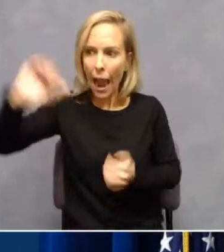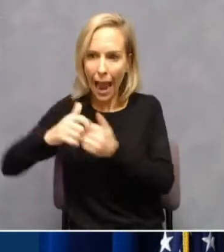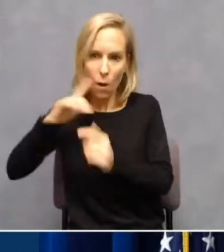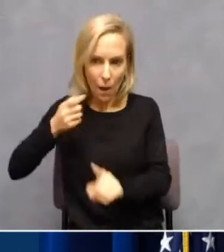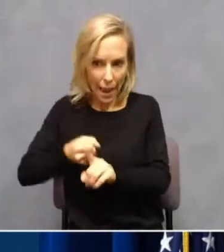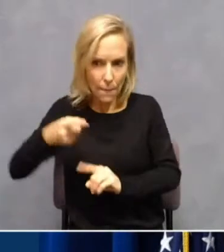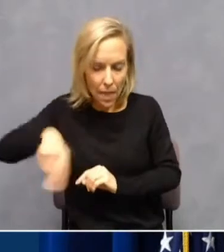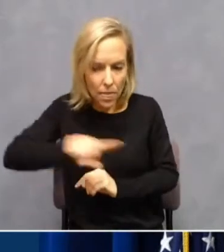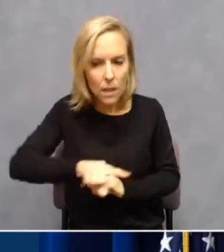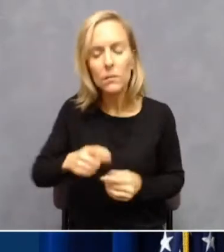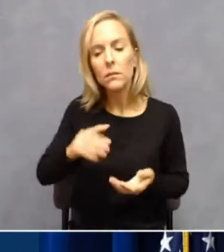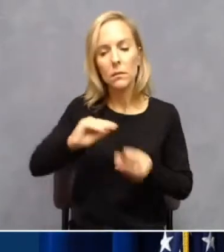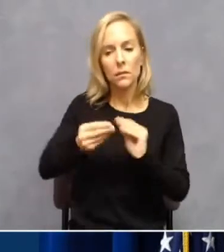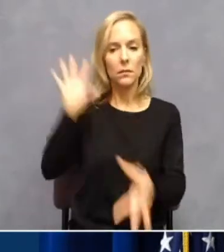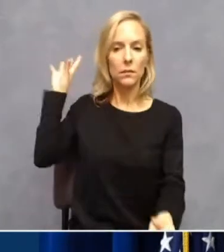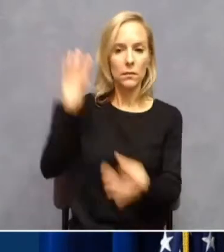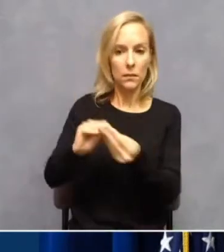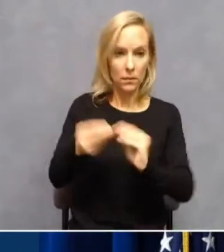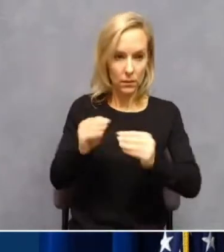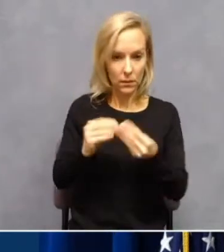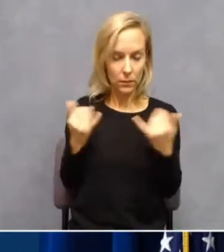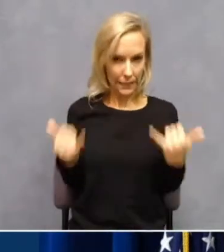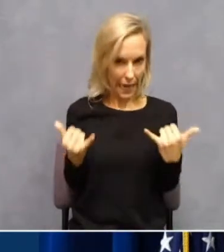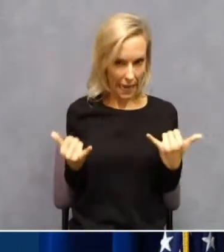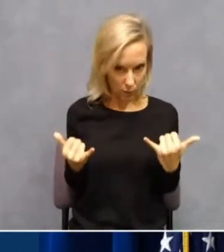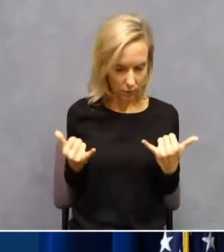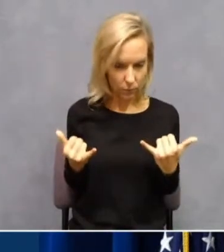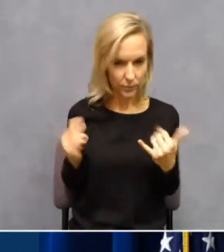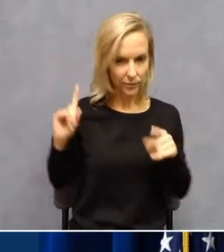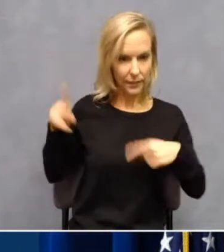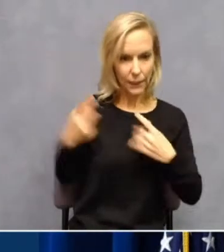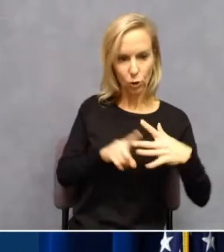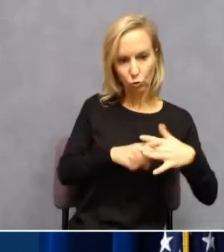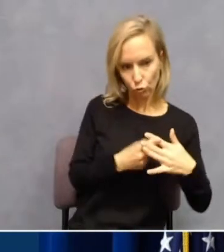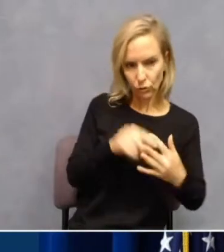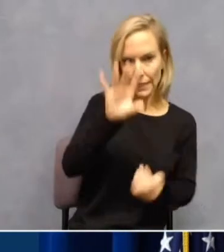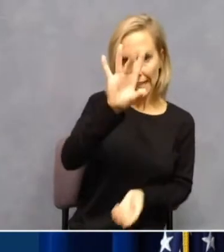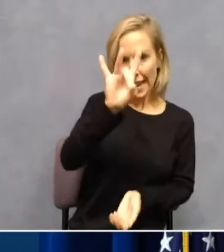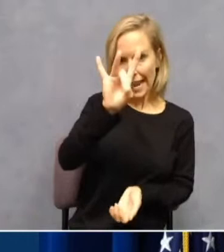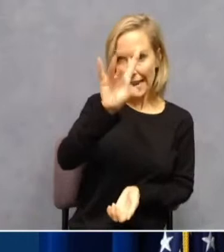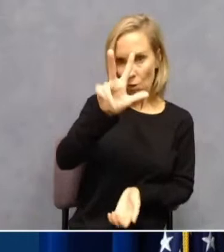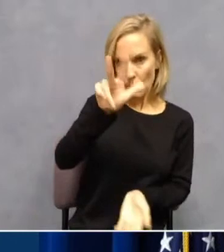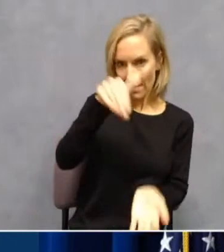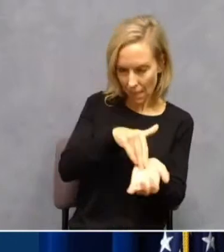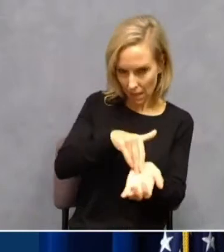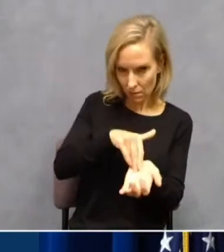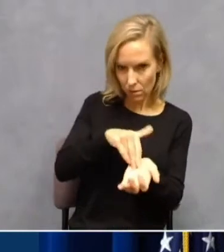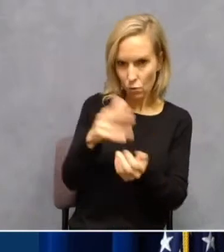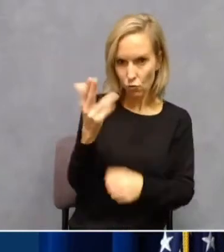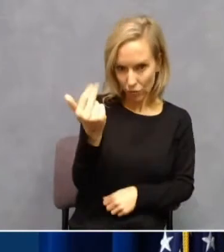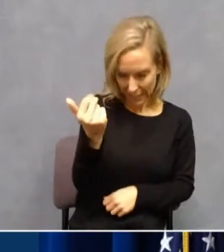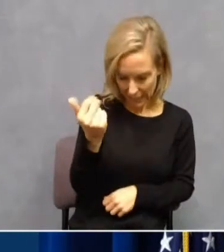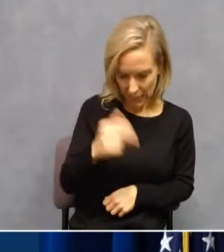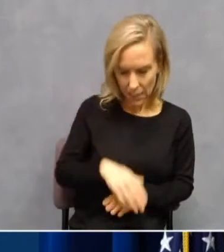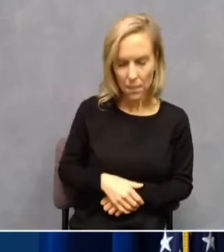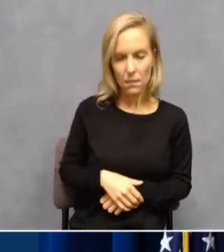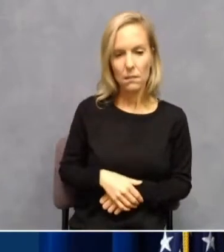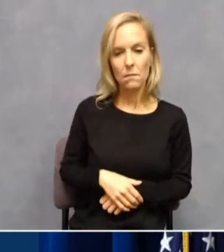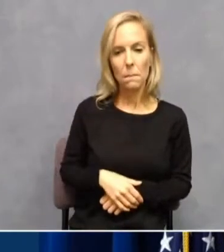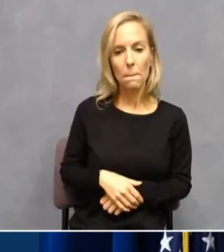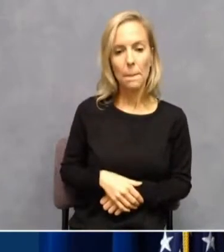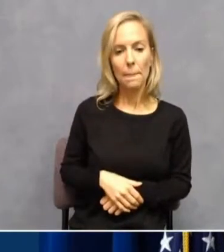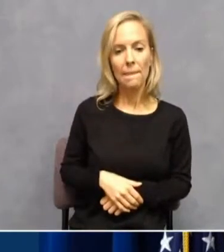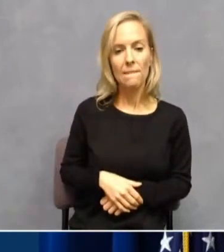Brings our total number of cases since the beginning to 83,013. We've tested